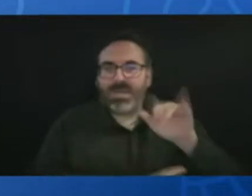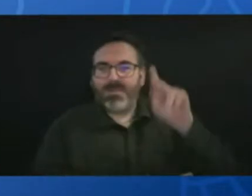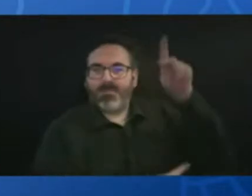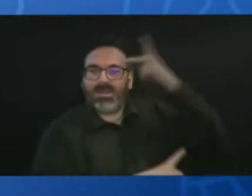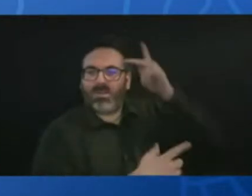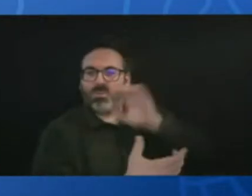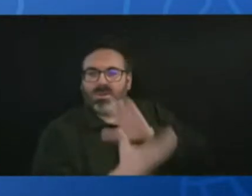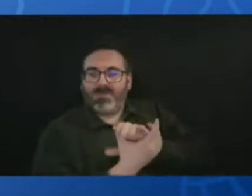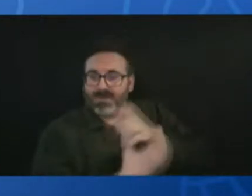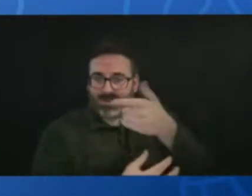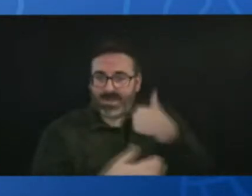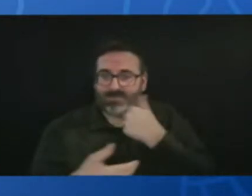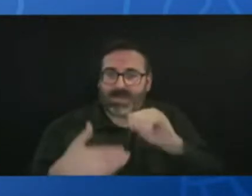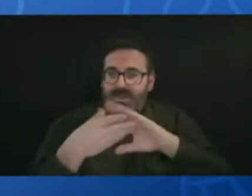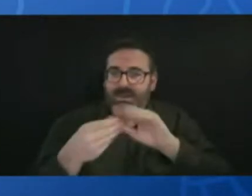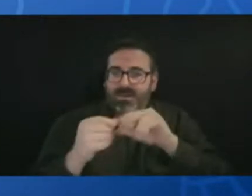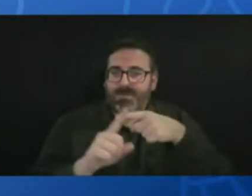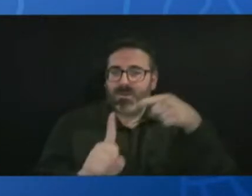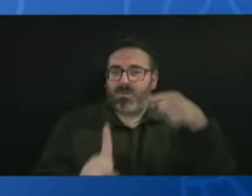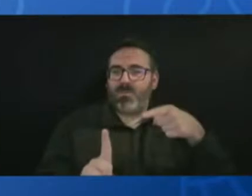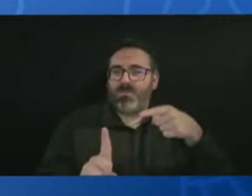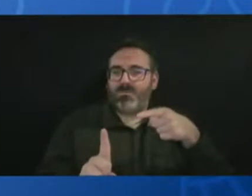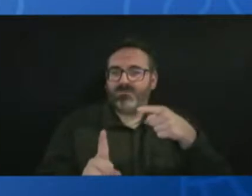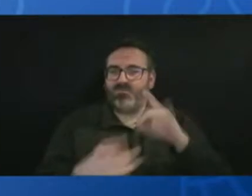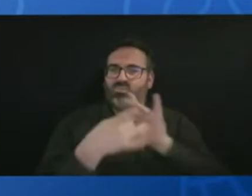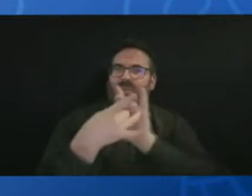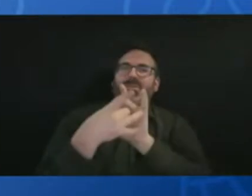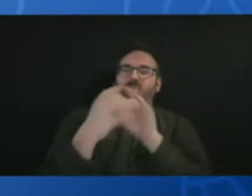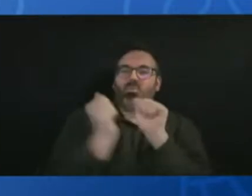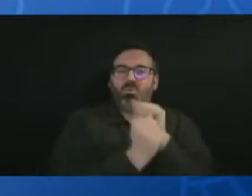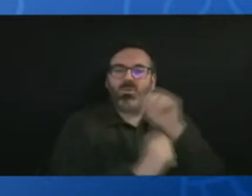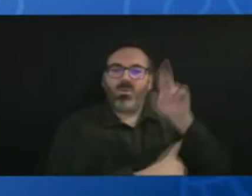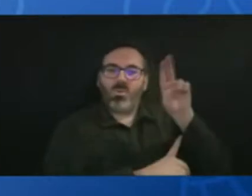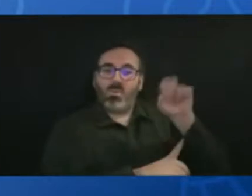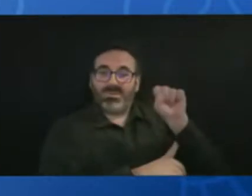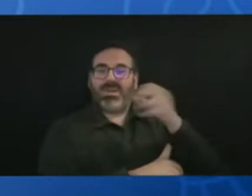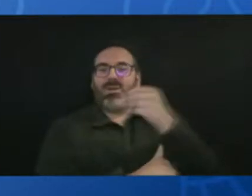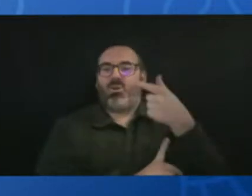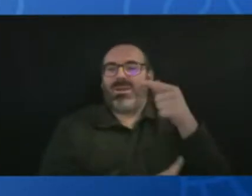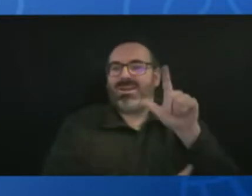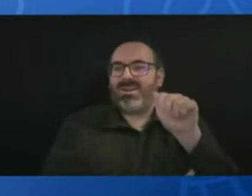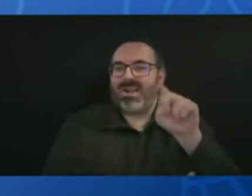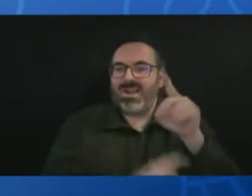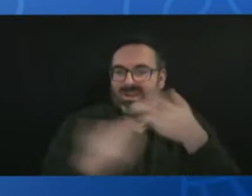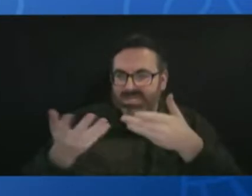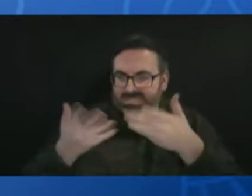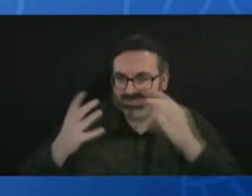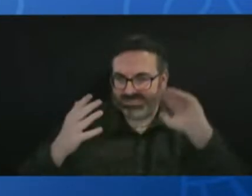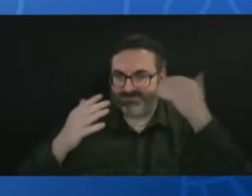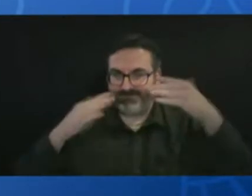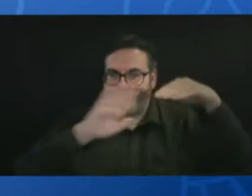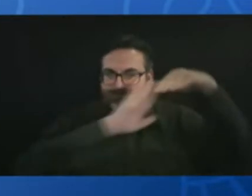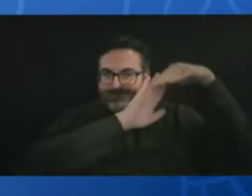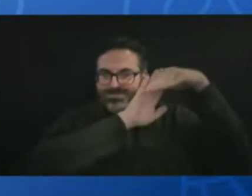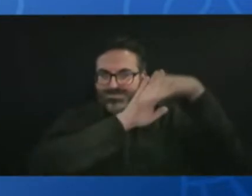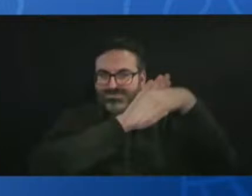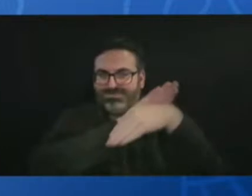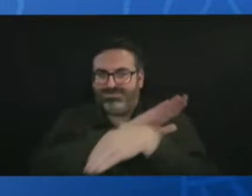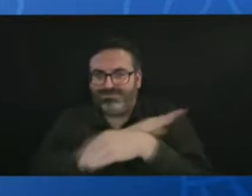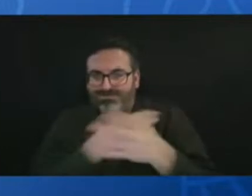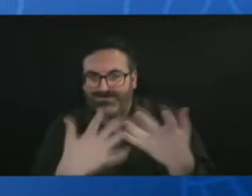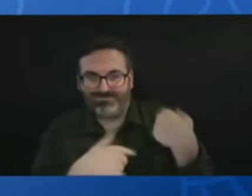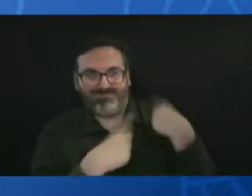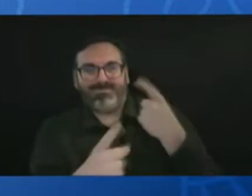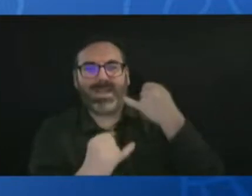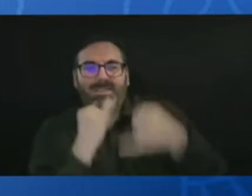having deteriorated over the course of the past couple months? Well, I can tell you about the Second Lady's trip, so we'll start there. As the White House has